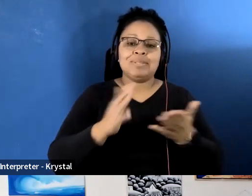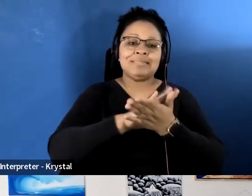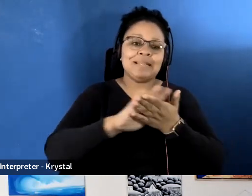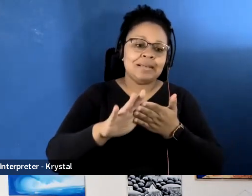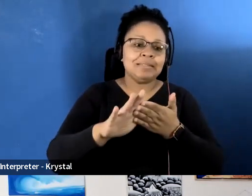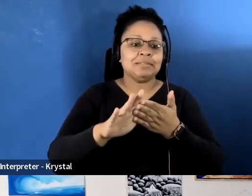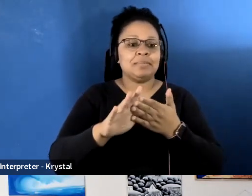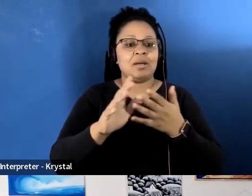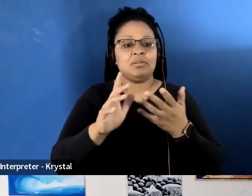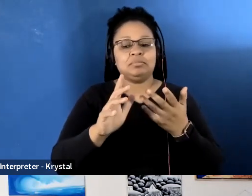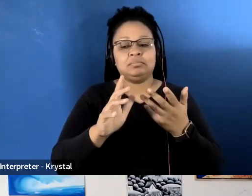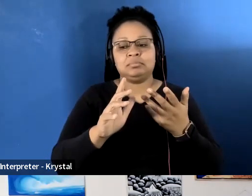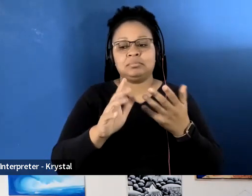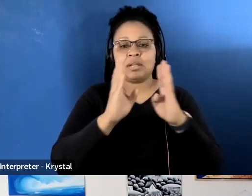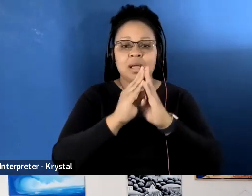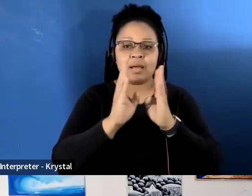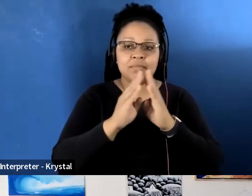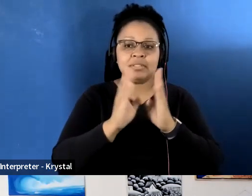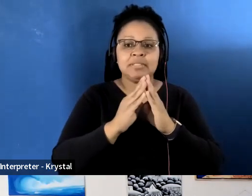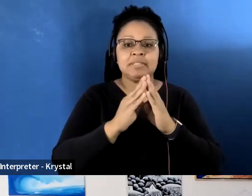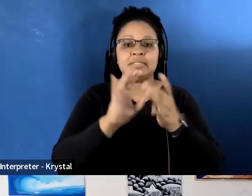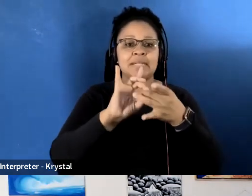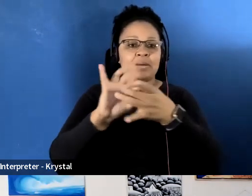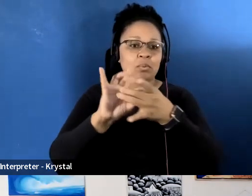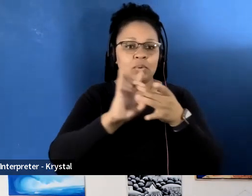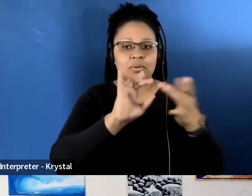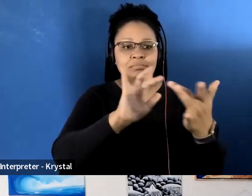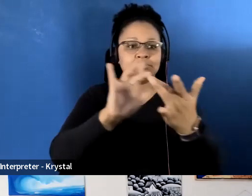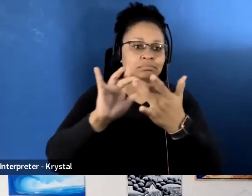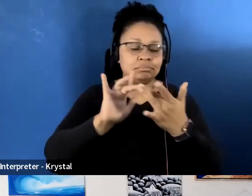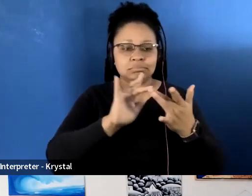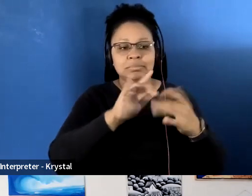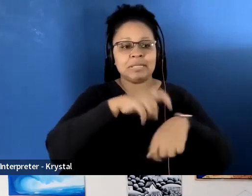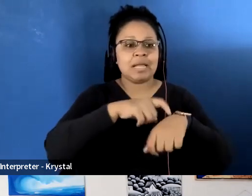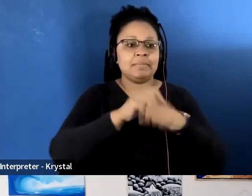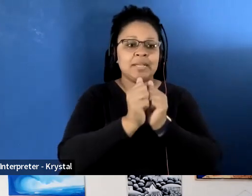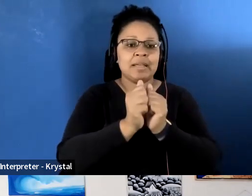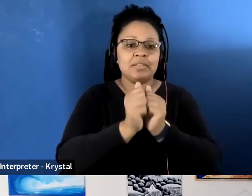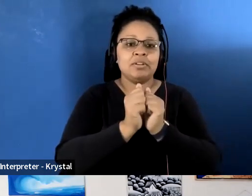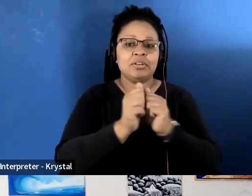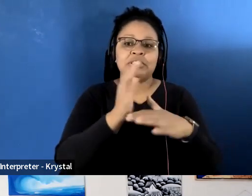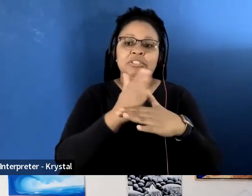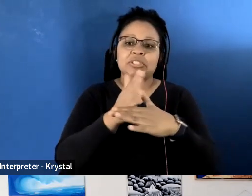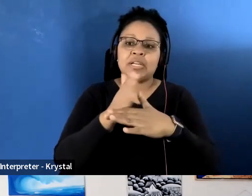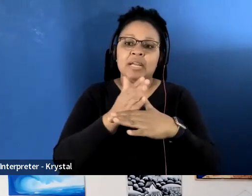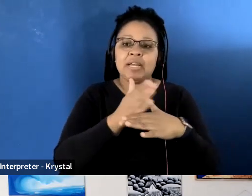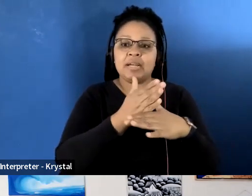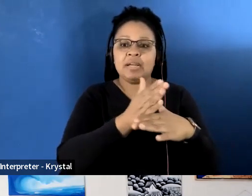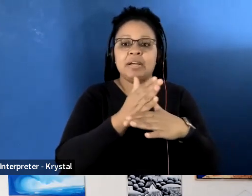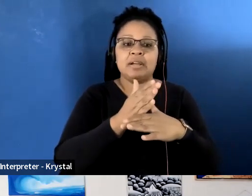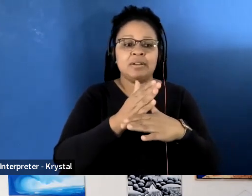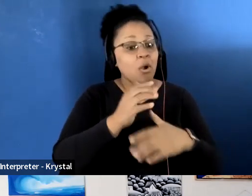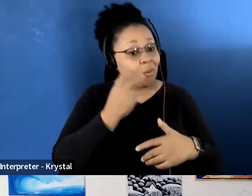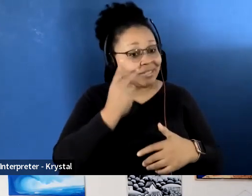networking, the time to get together and share what's going on. And we have a frog